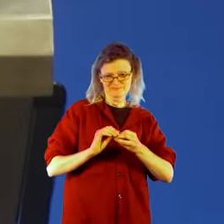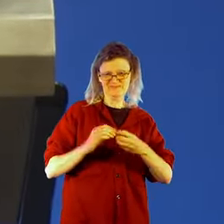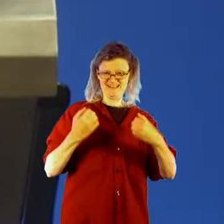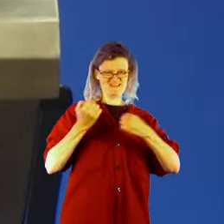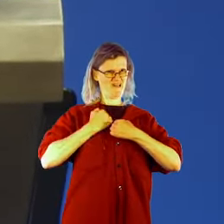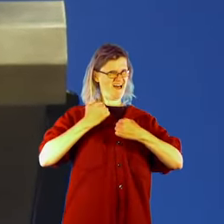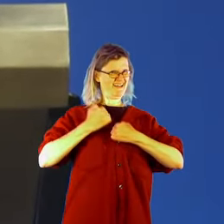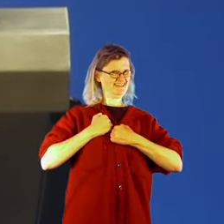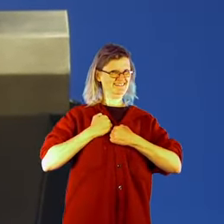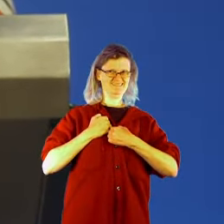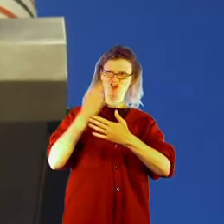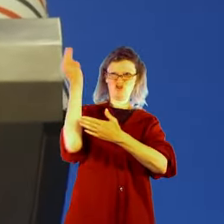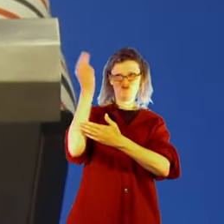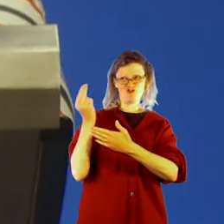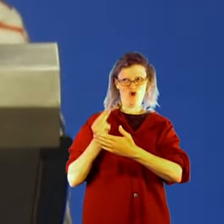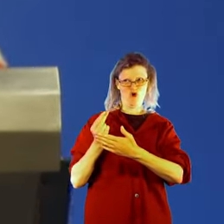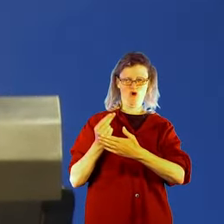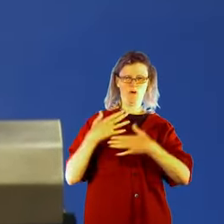generic human being.